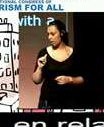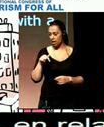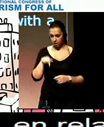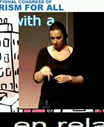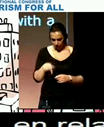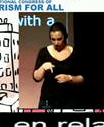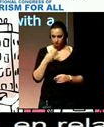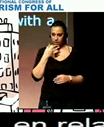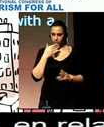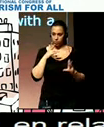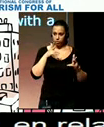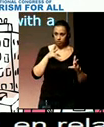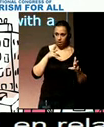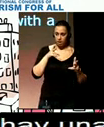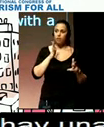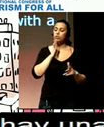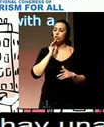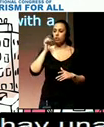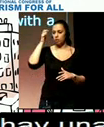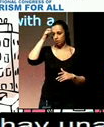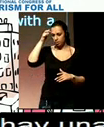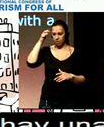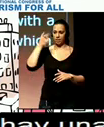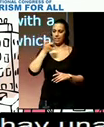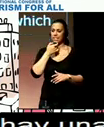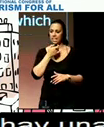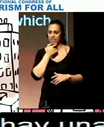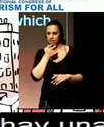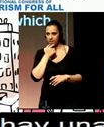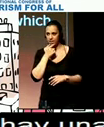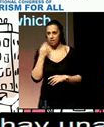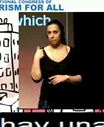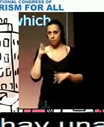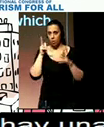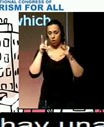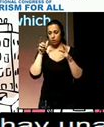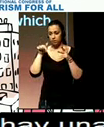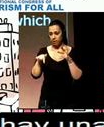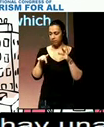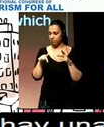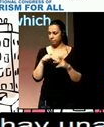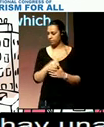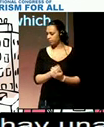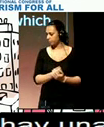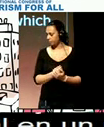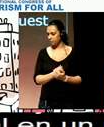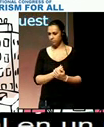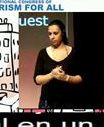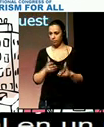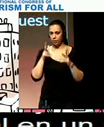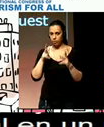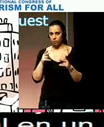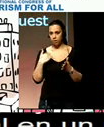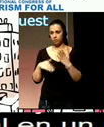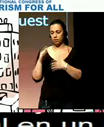in England, which would have been built originally as a hotel or guest house. And on the left-hand side, I show an image